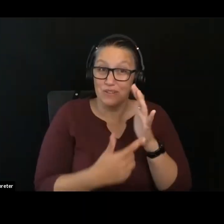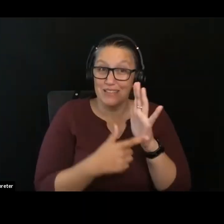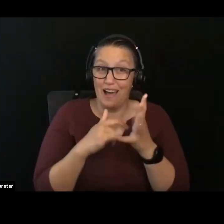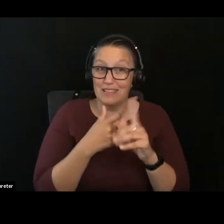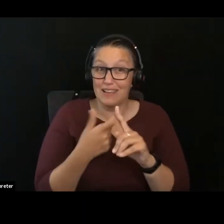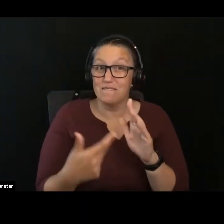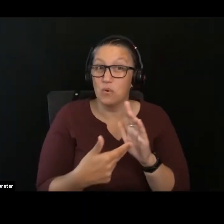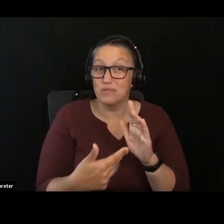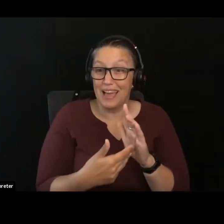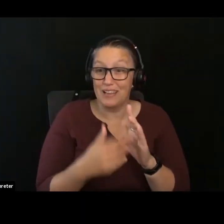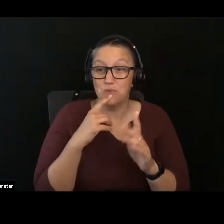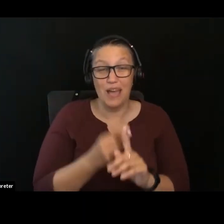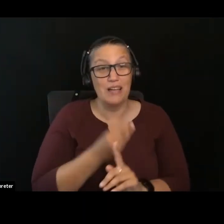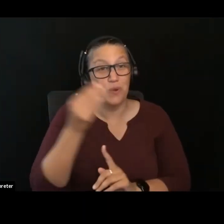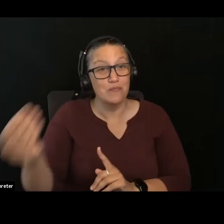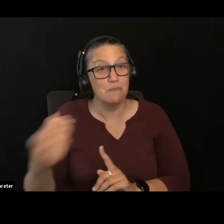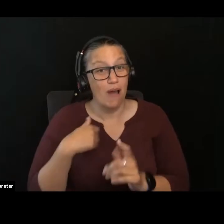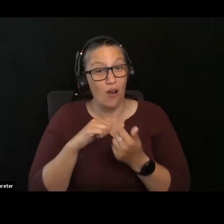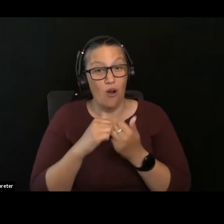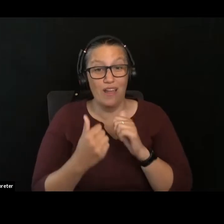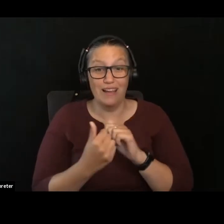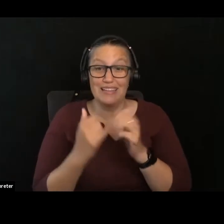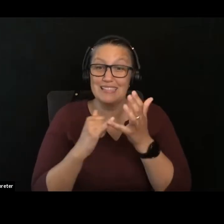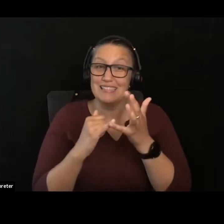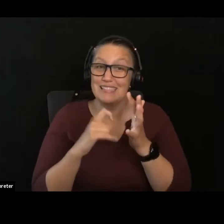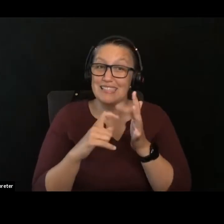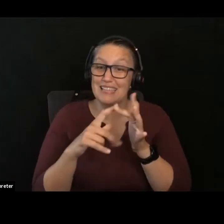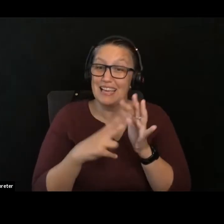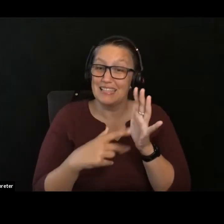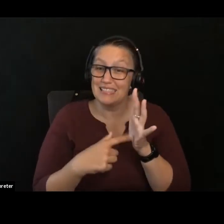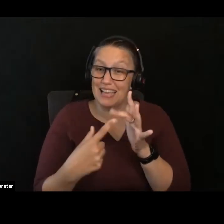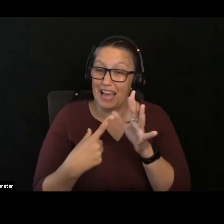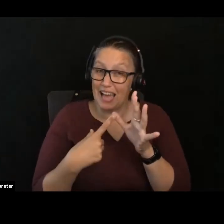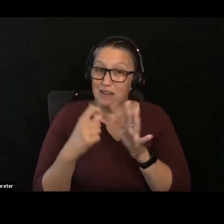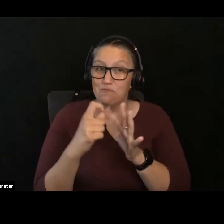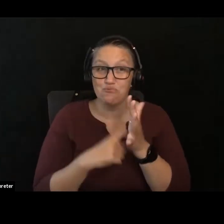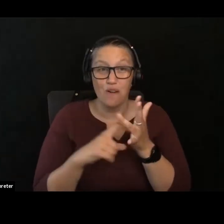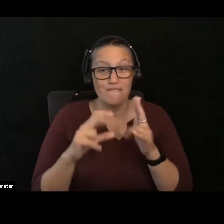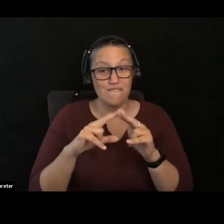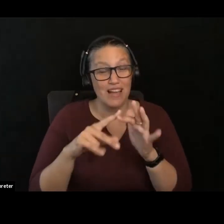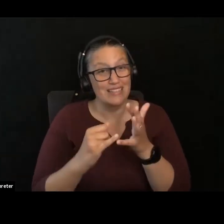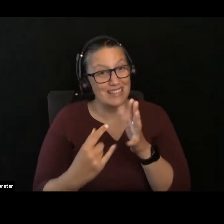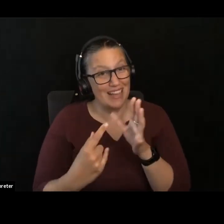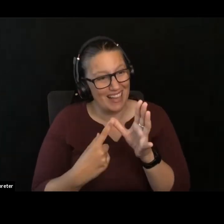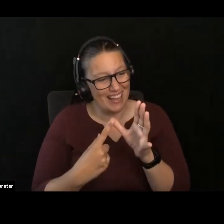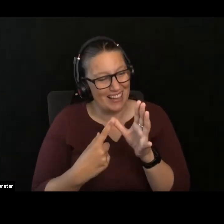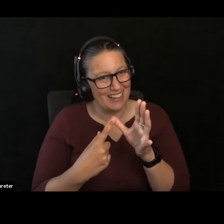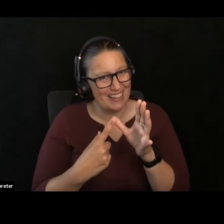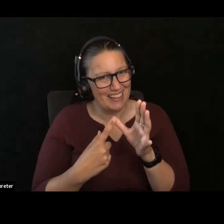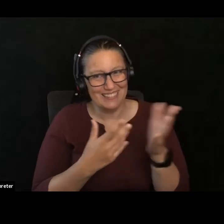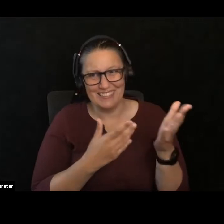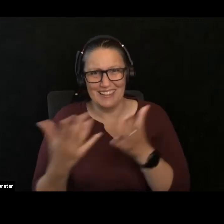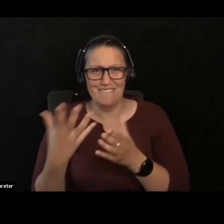is to hand you over to my colleague, Scientia Professor Louisa Degenhardt, from the National Drug and Alcohol Research